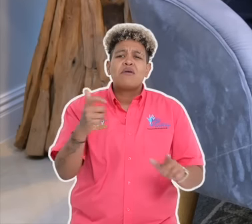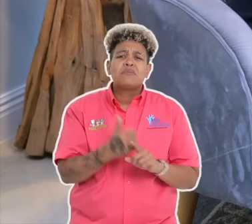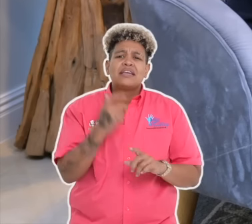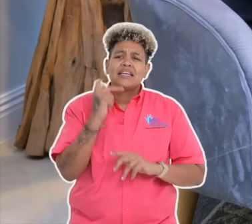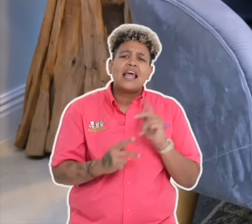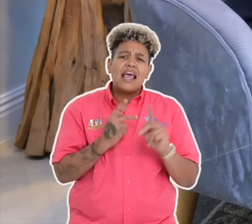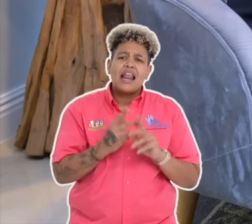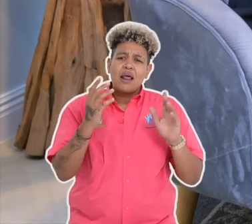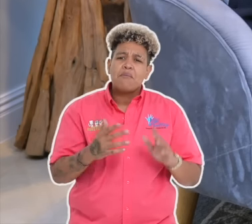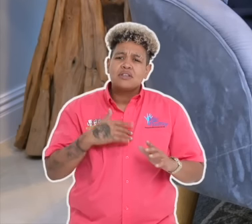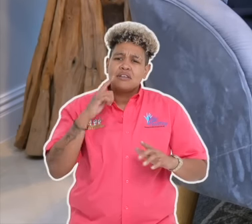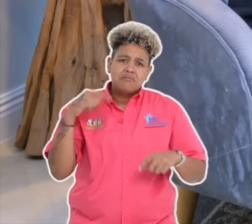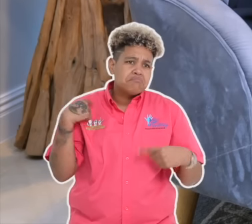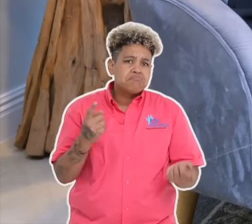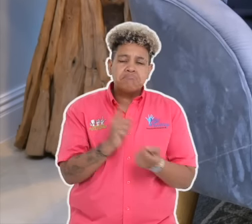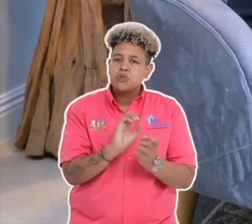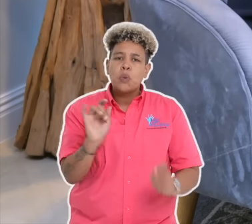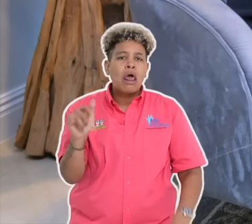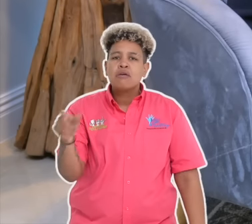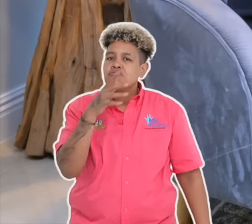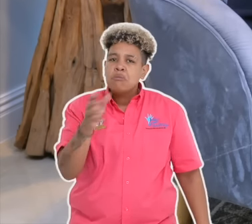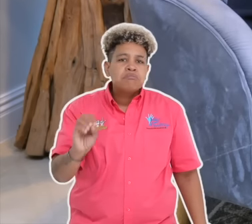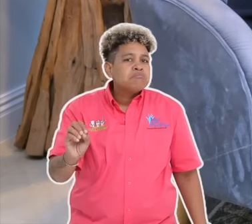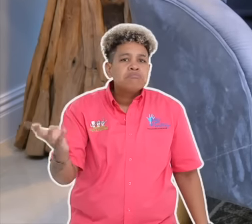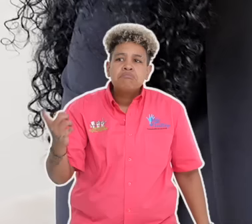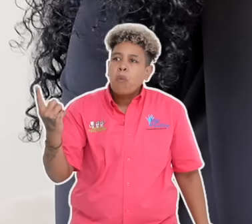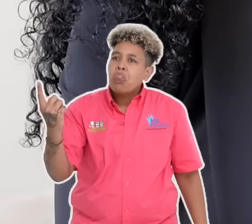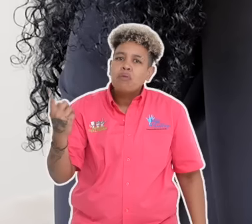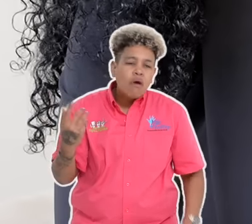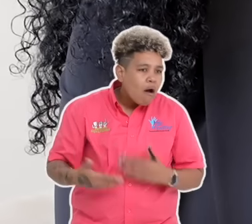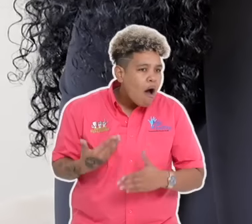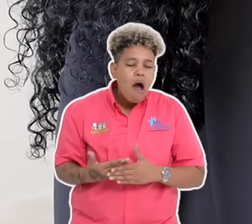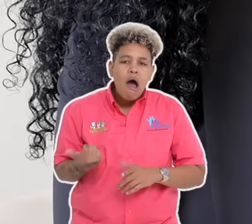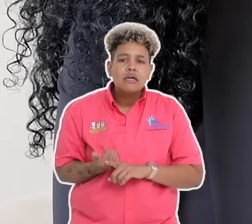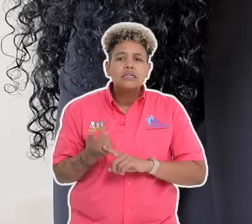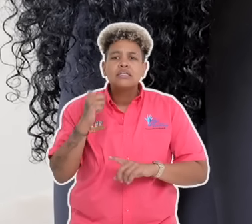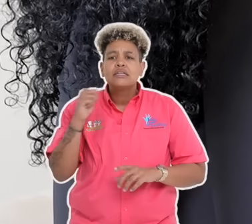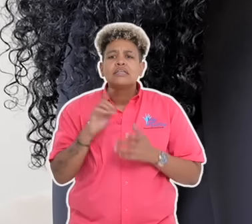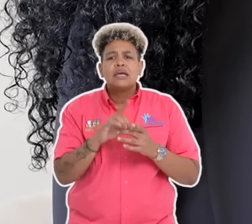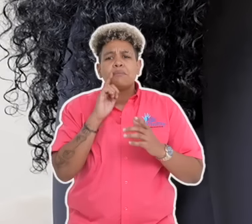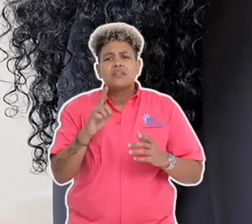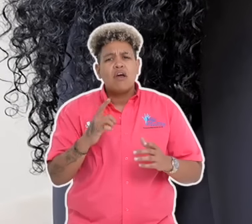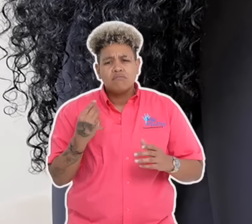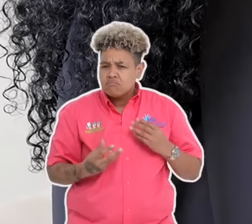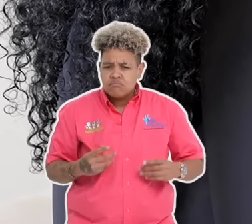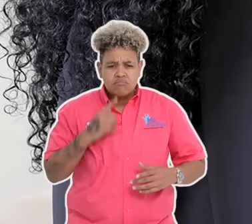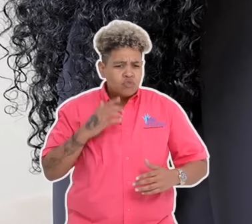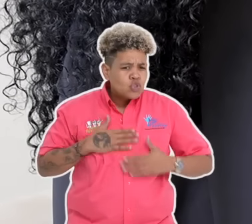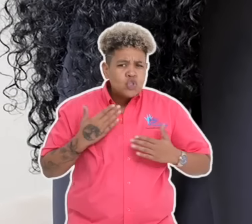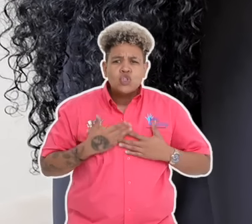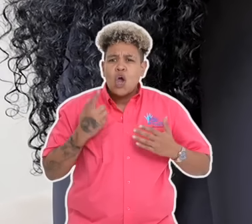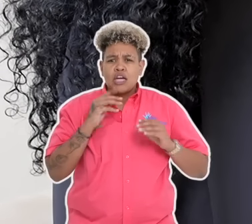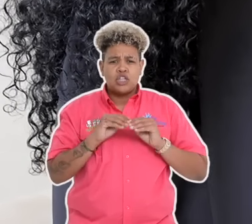grandmother was the kindest person I've ever met in my life. She is the epitome of joy. Yes. And